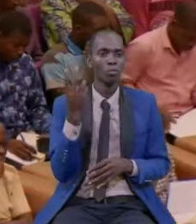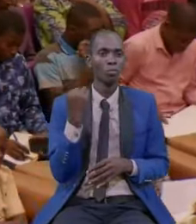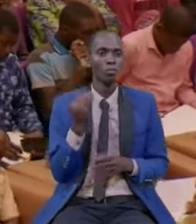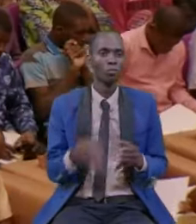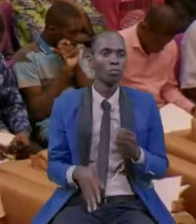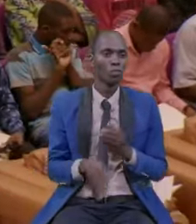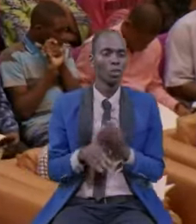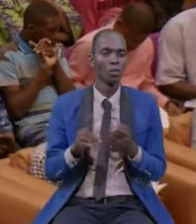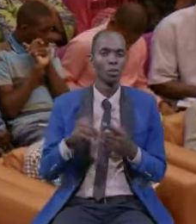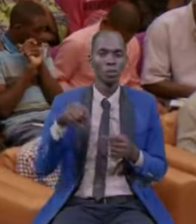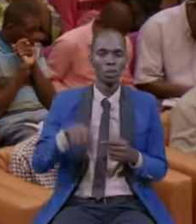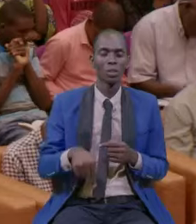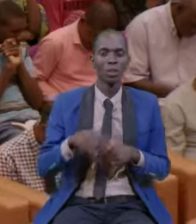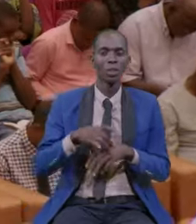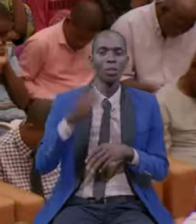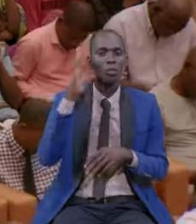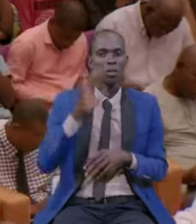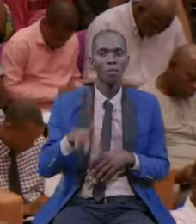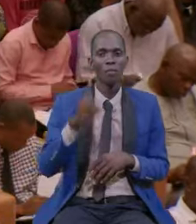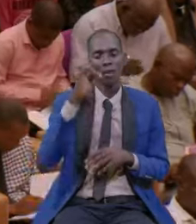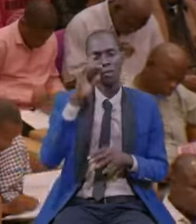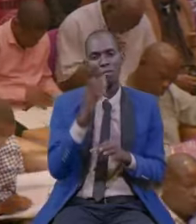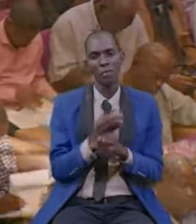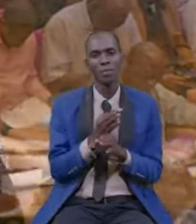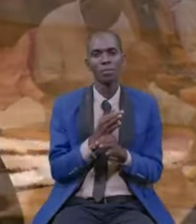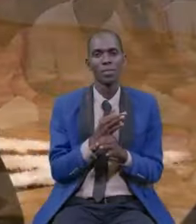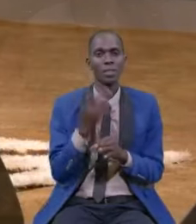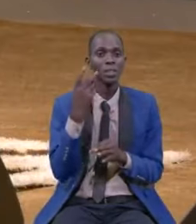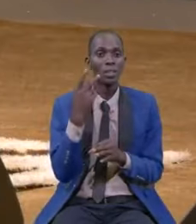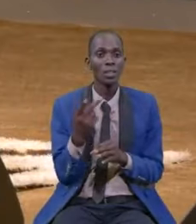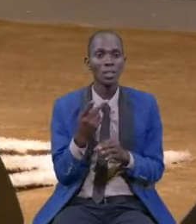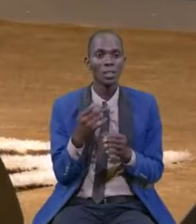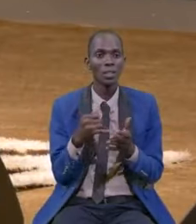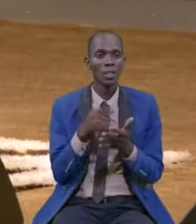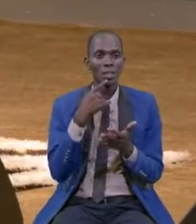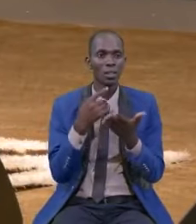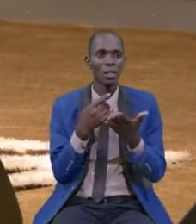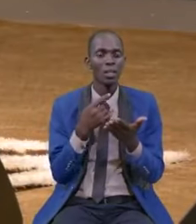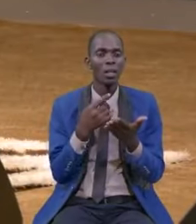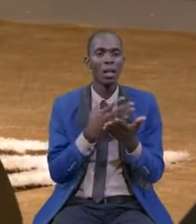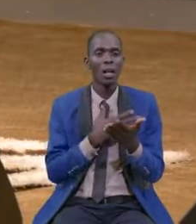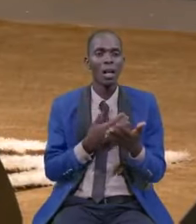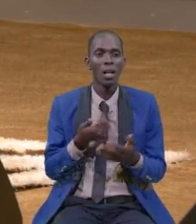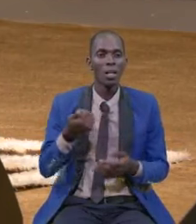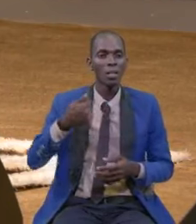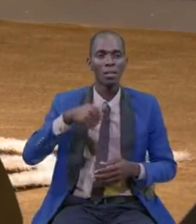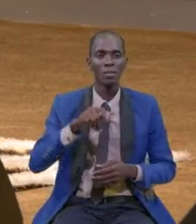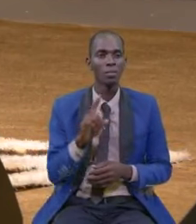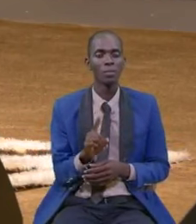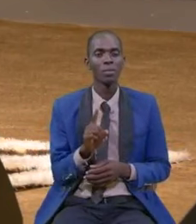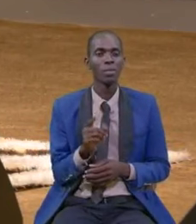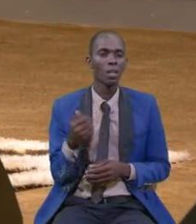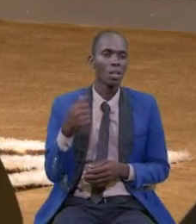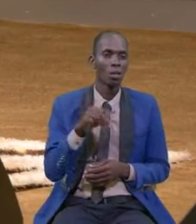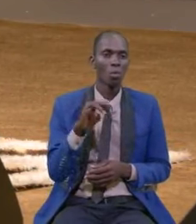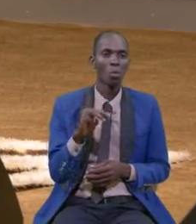2015 and whosoever that's wi word whosoever whosoever was